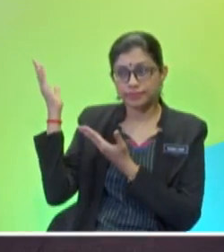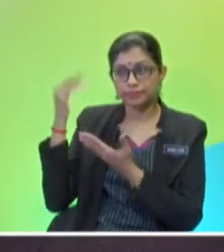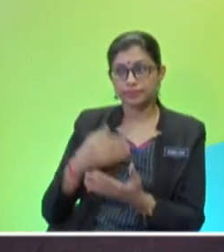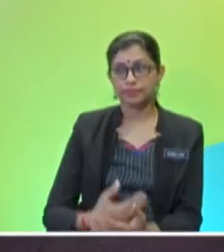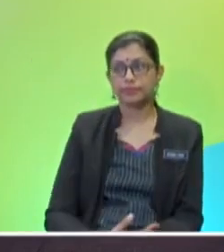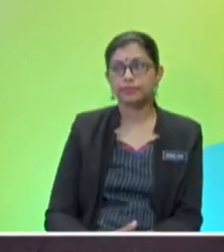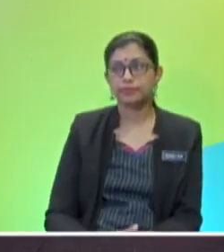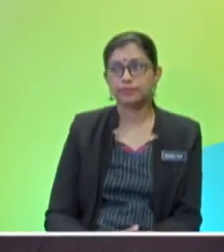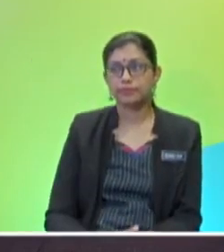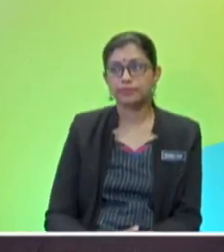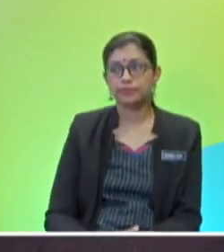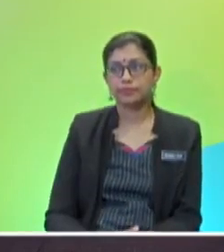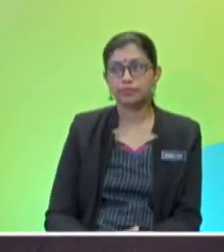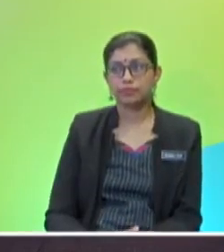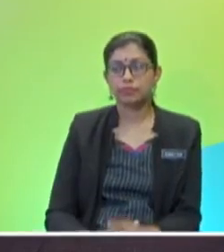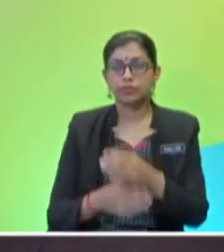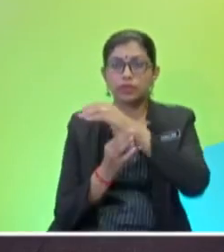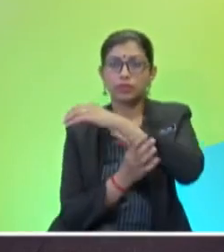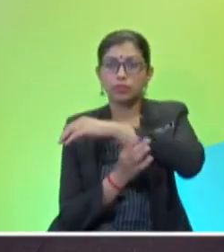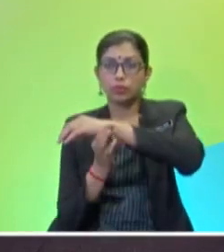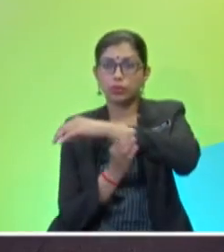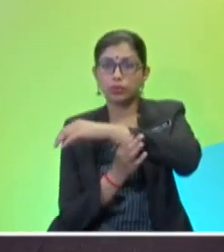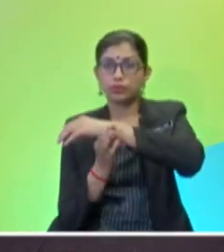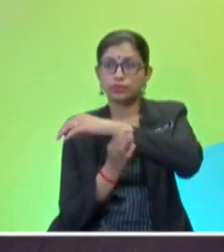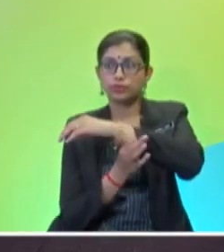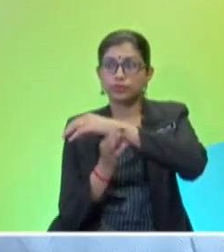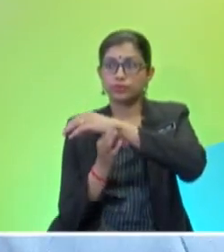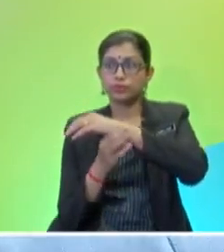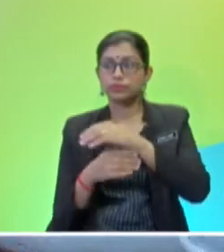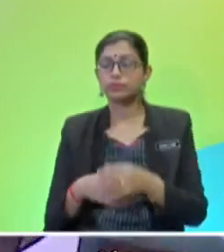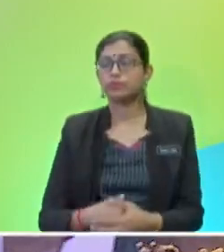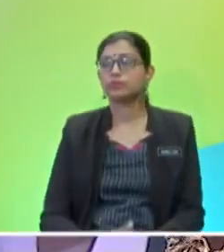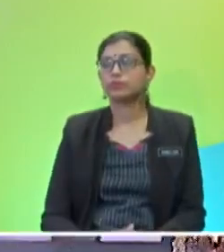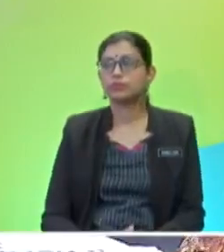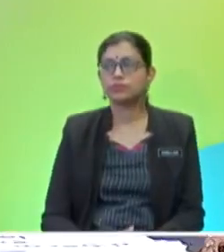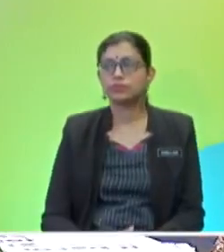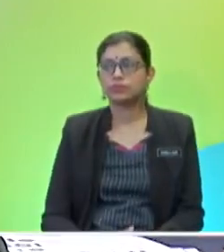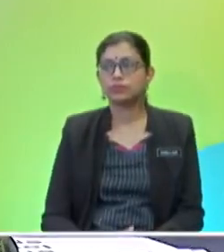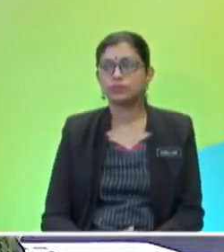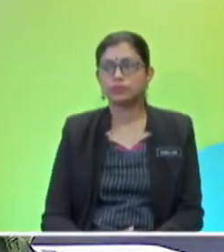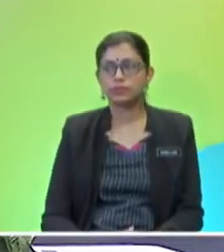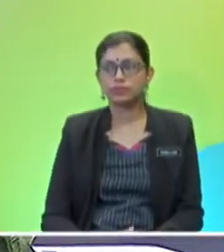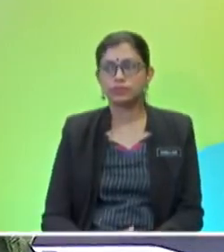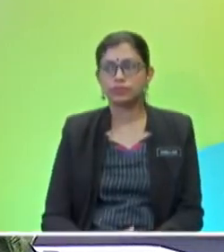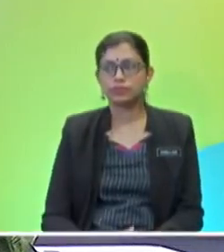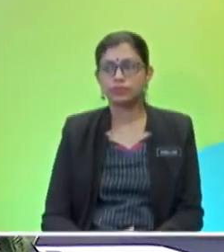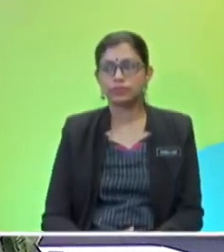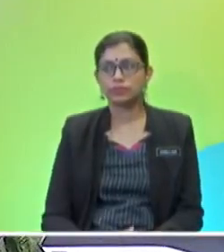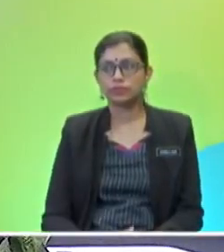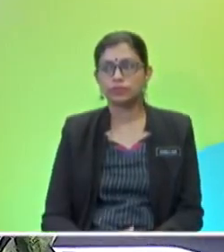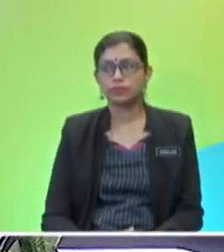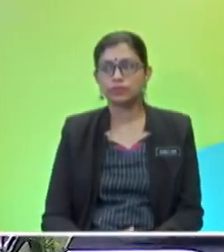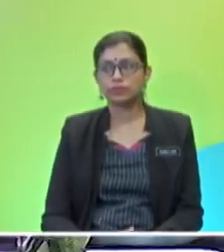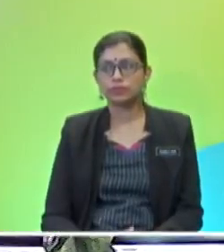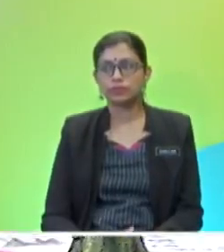be the bone of the book. So you need to place it just right here. Okay. Okay.